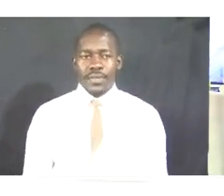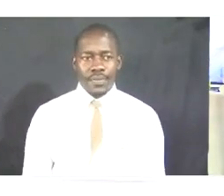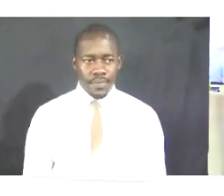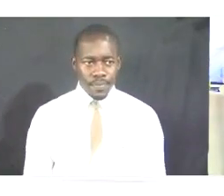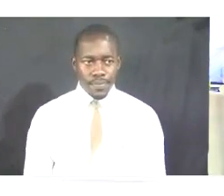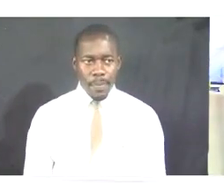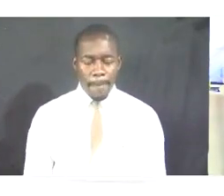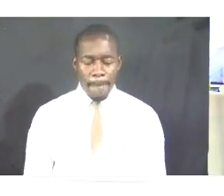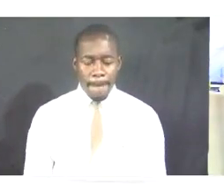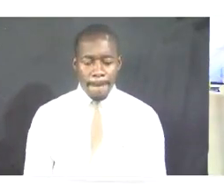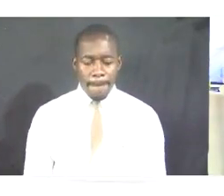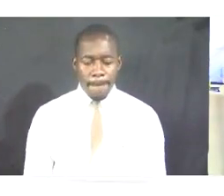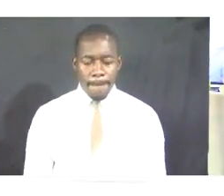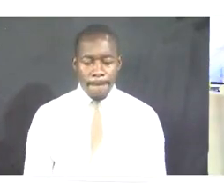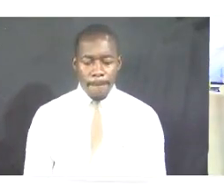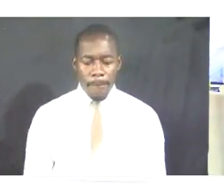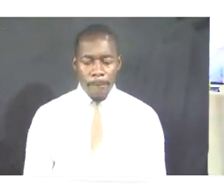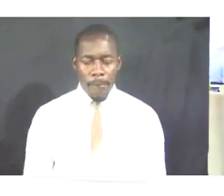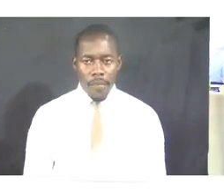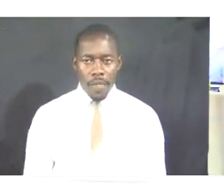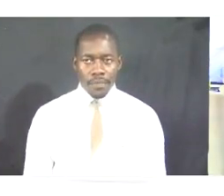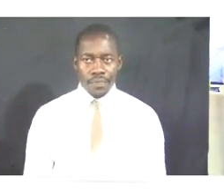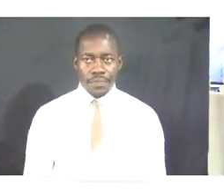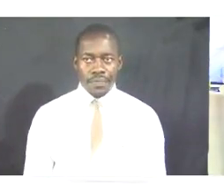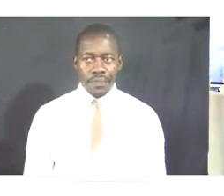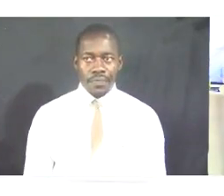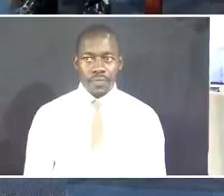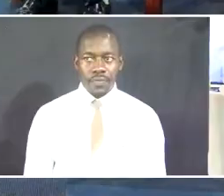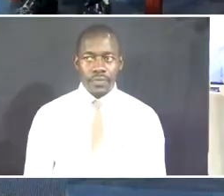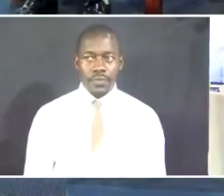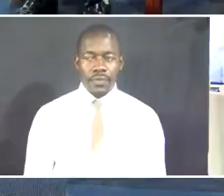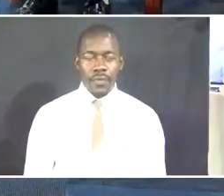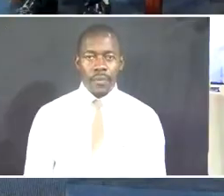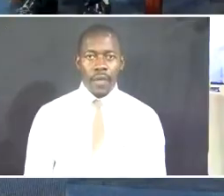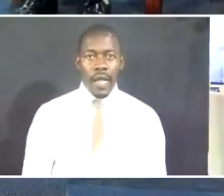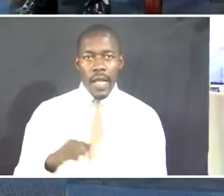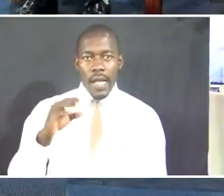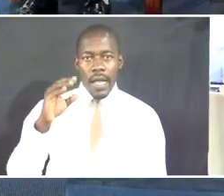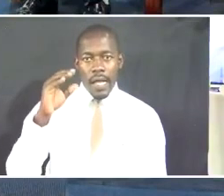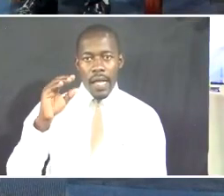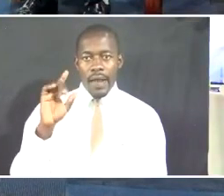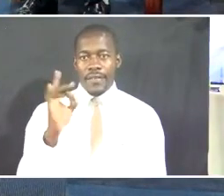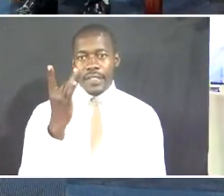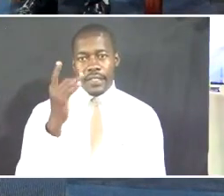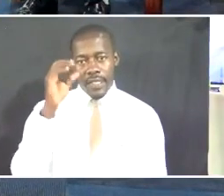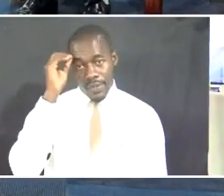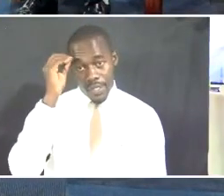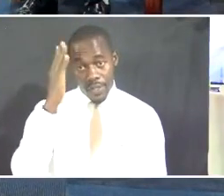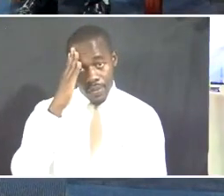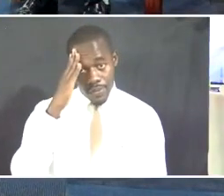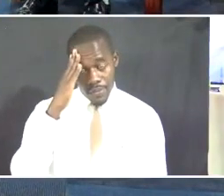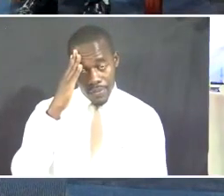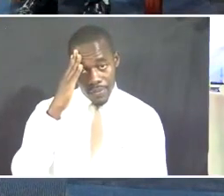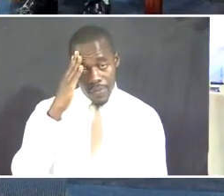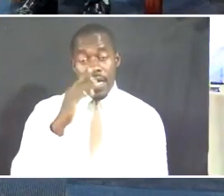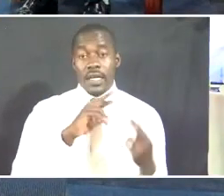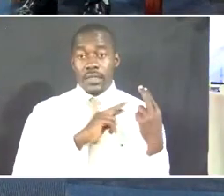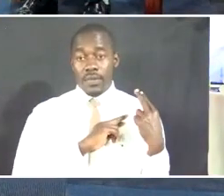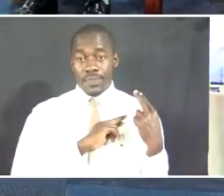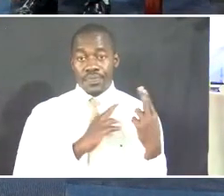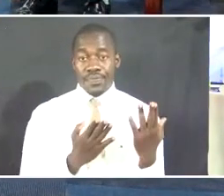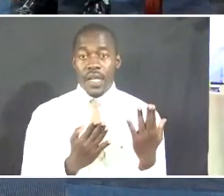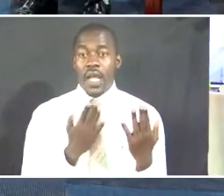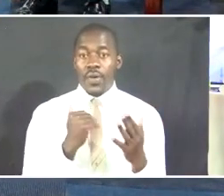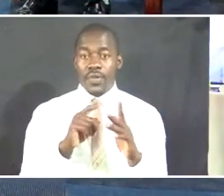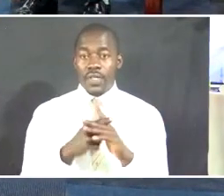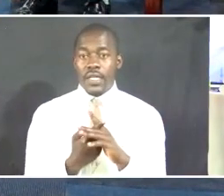When I mean by the role of education, Adventist education to our children, I'll begin by